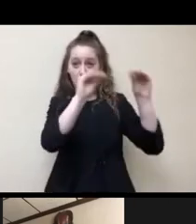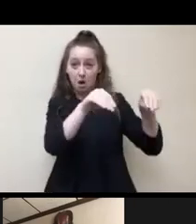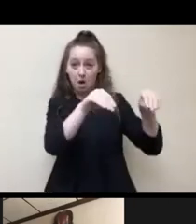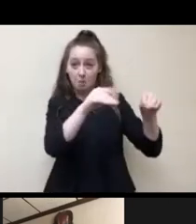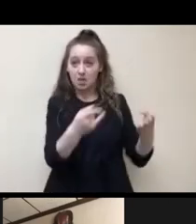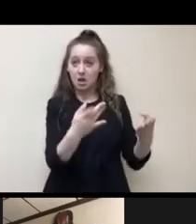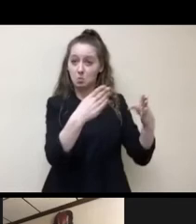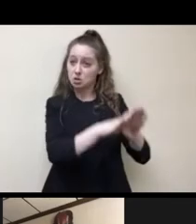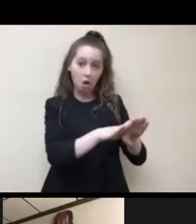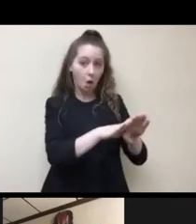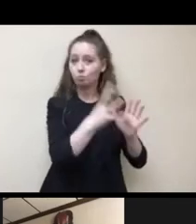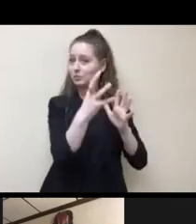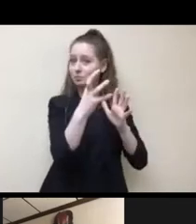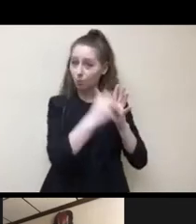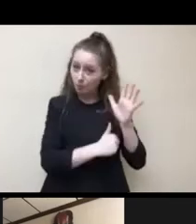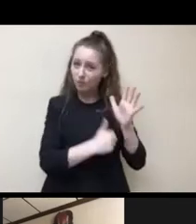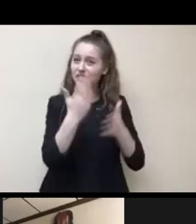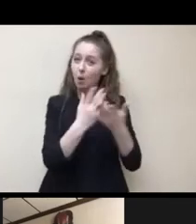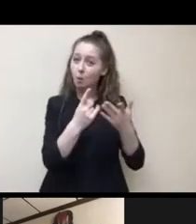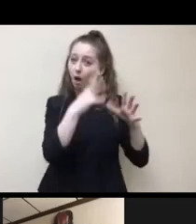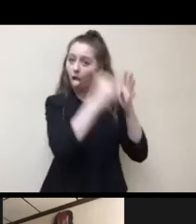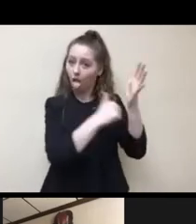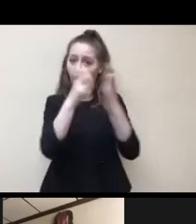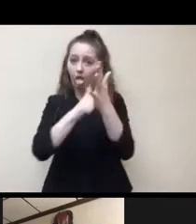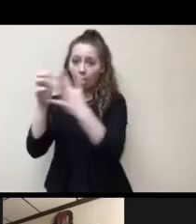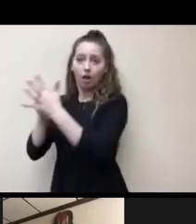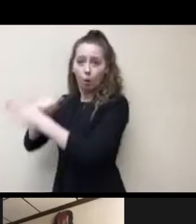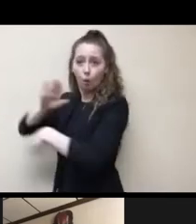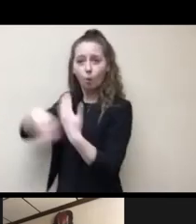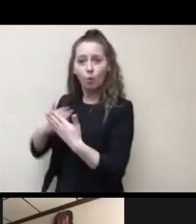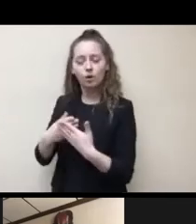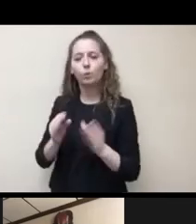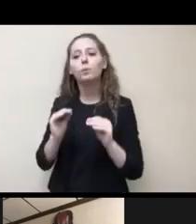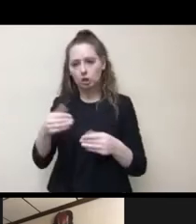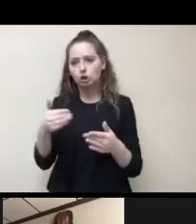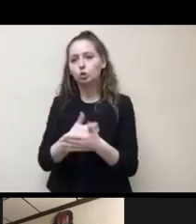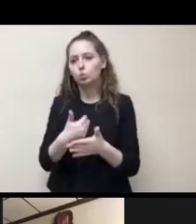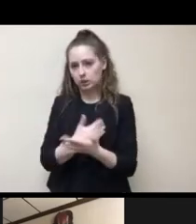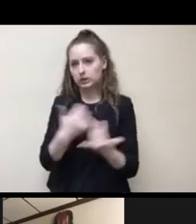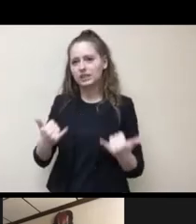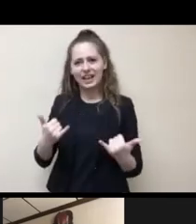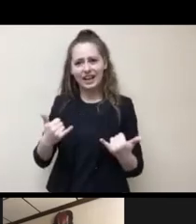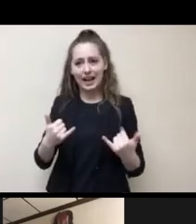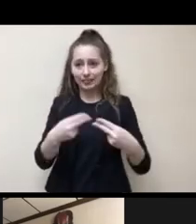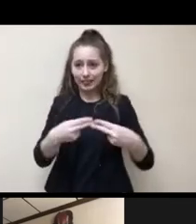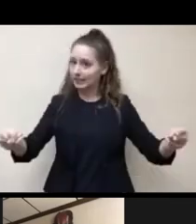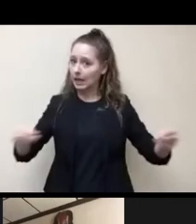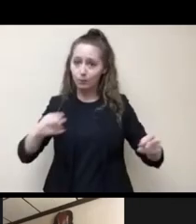them all down. We're putting new ones back up today. The tape was all gone.